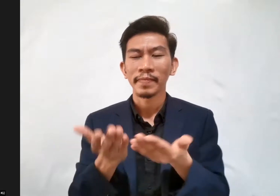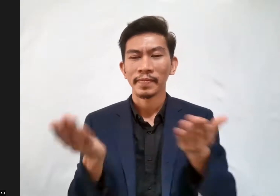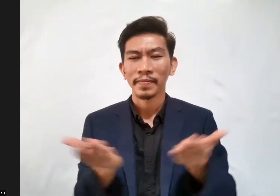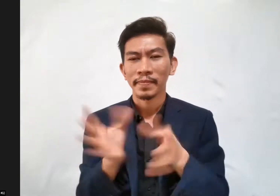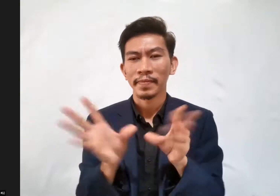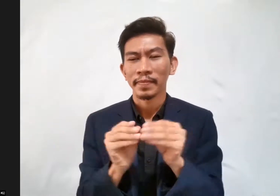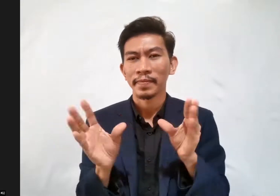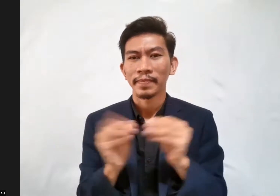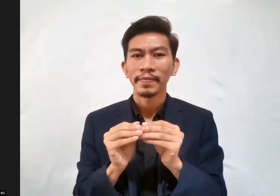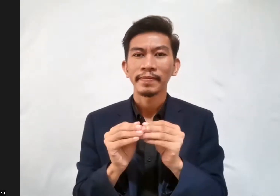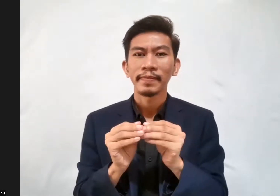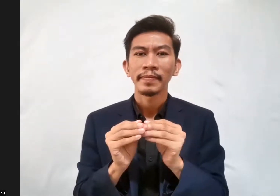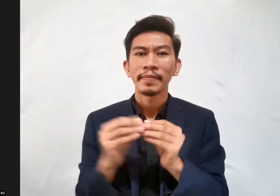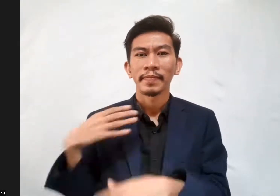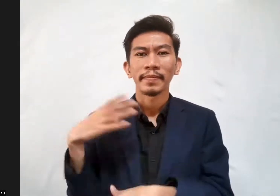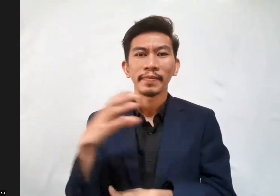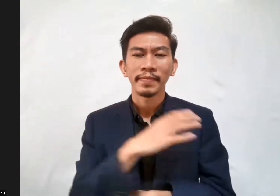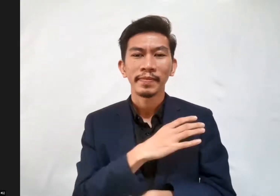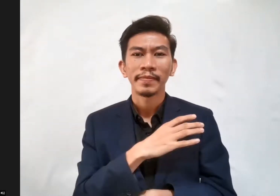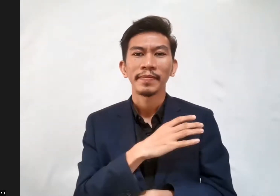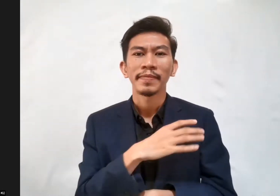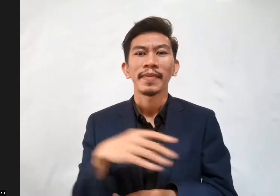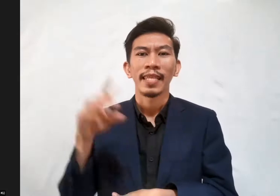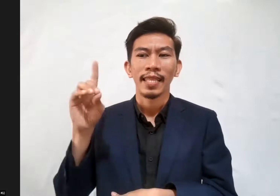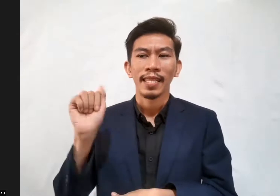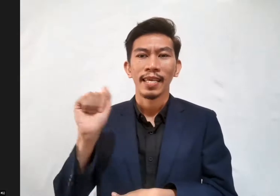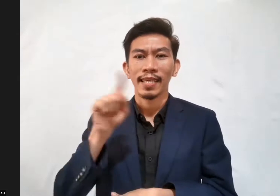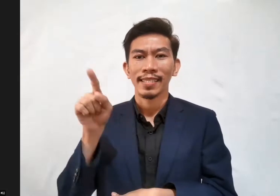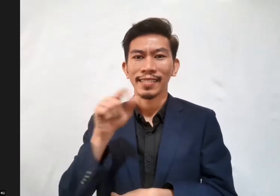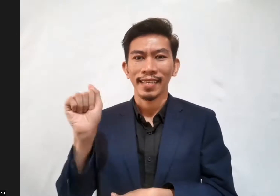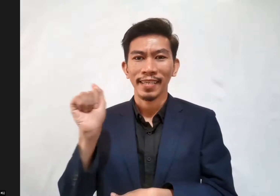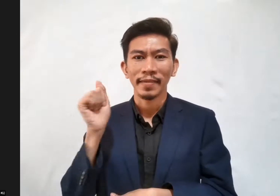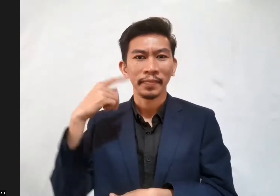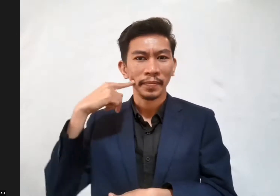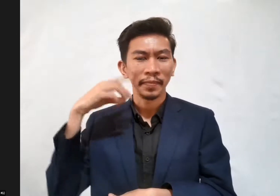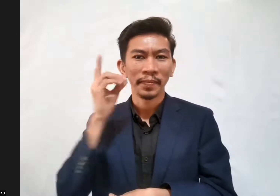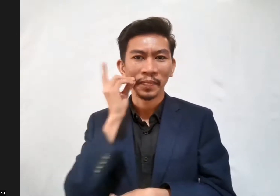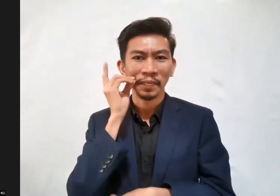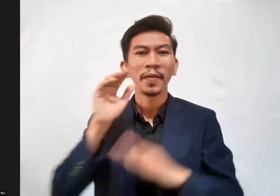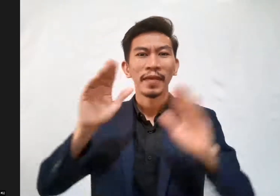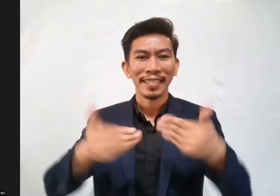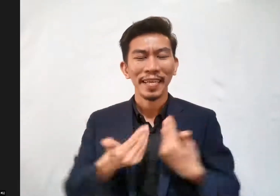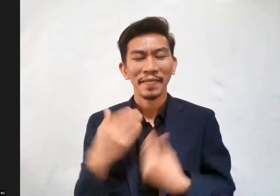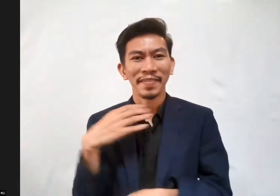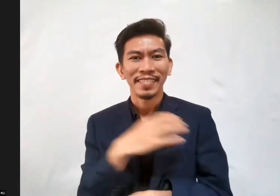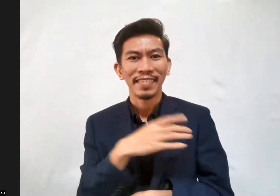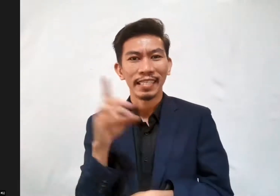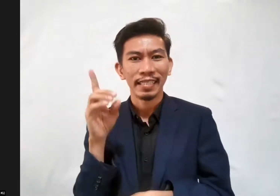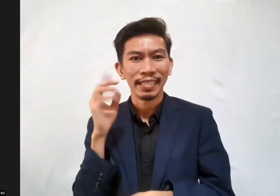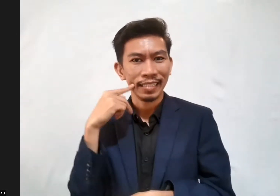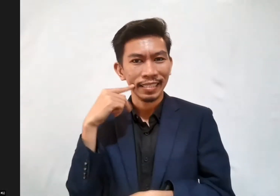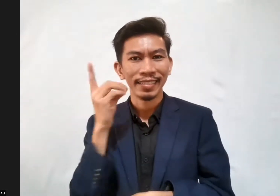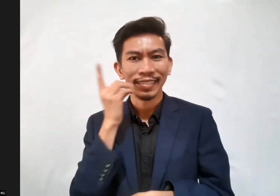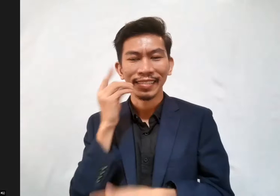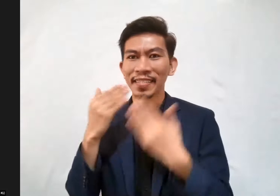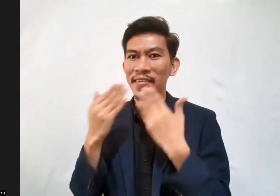session Representative Paul Ruiz Daza. Welcome, Congressman Daza. Thank you, Mr.